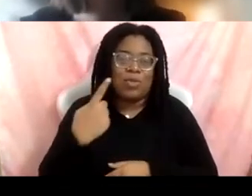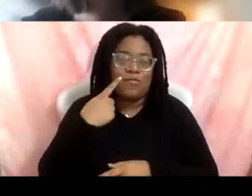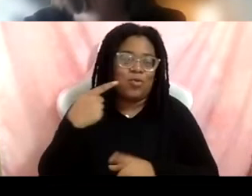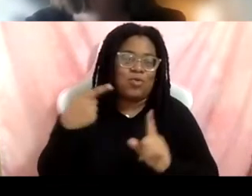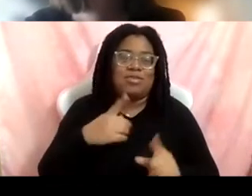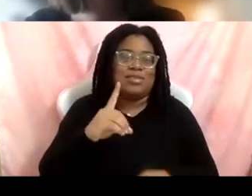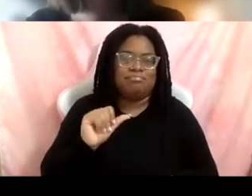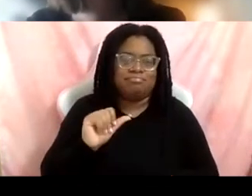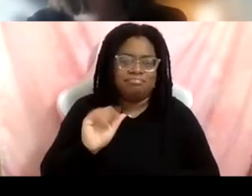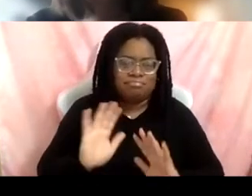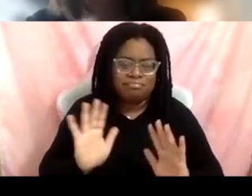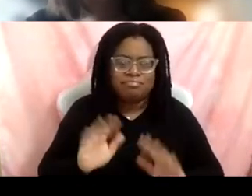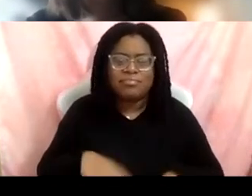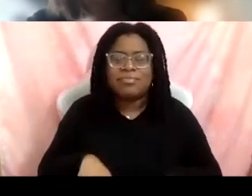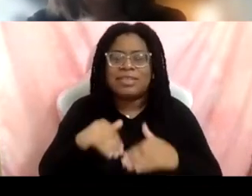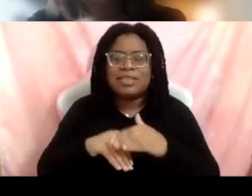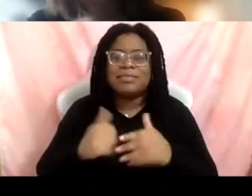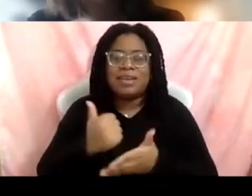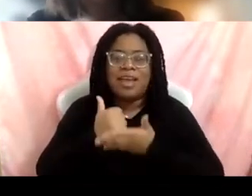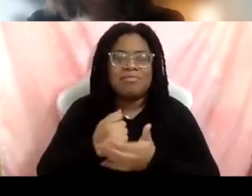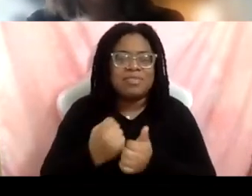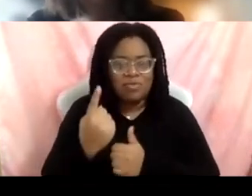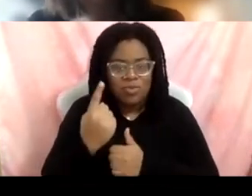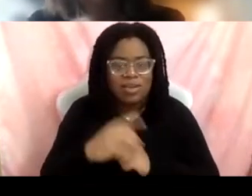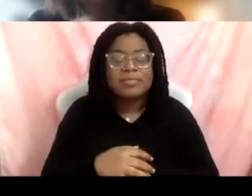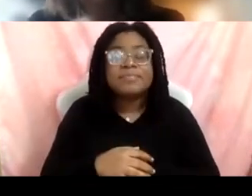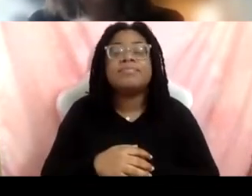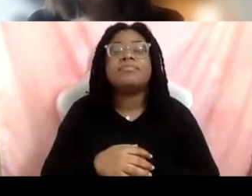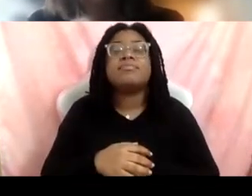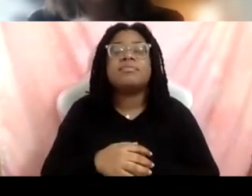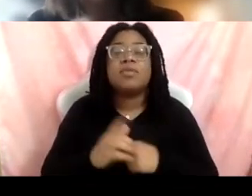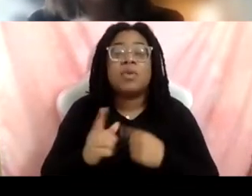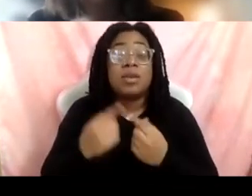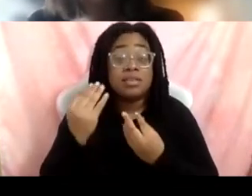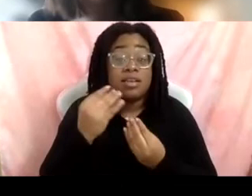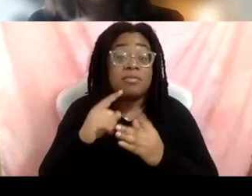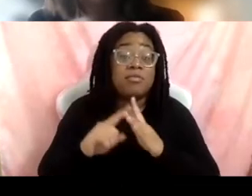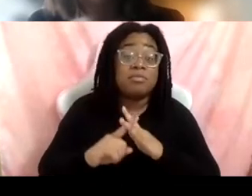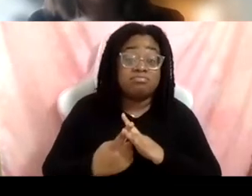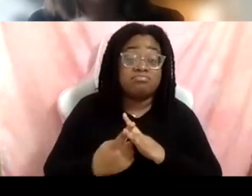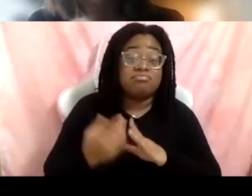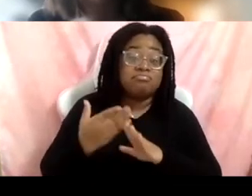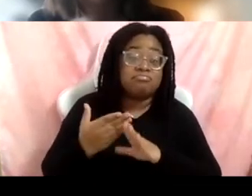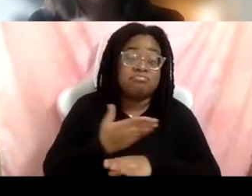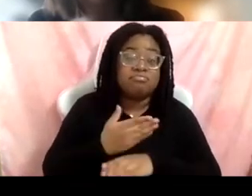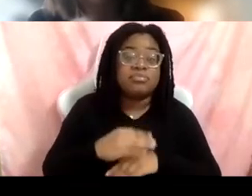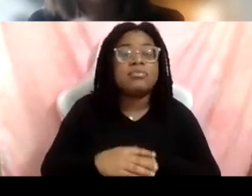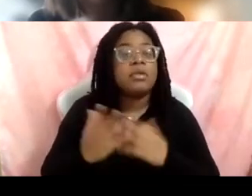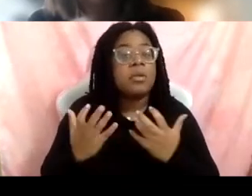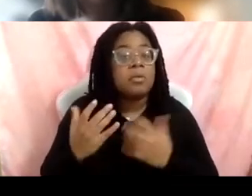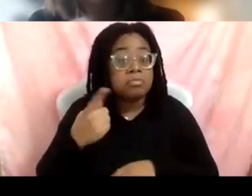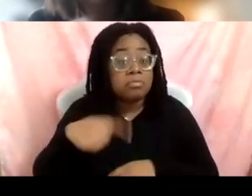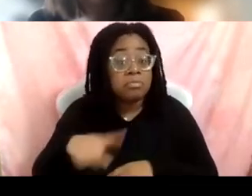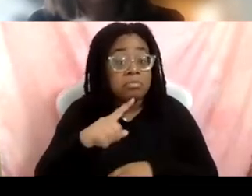people with disabilities. Accessibility really helps everyone when it's thought about from the beginning. So I was wondering if people would